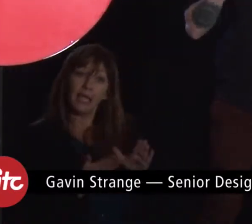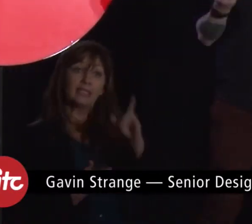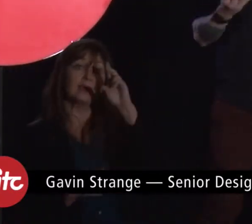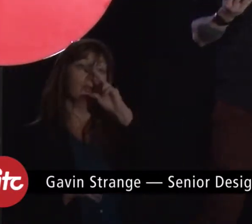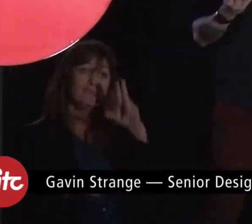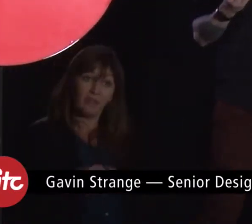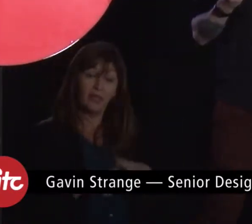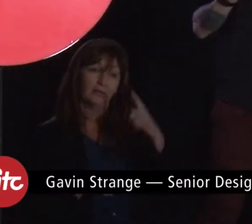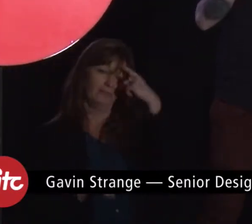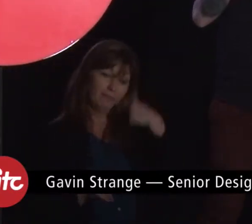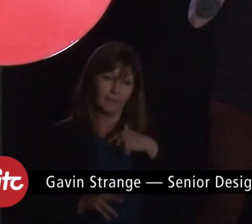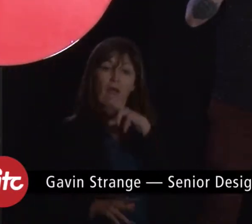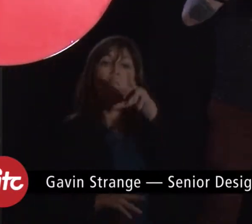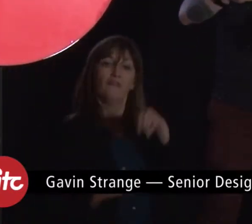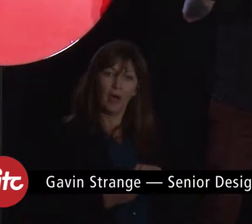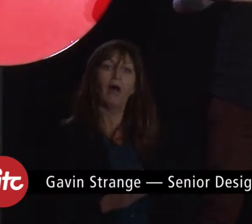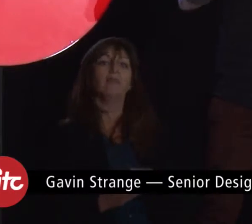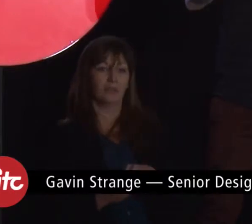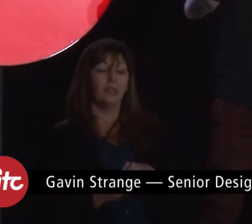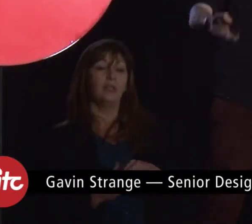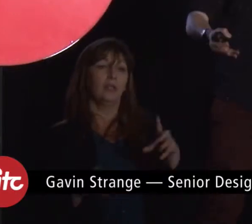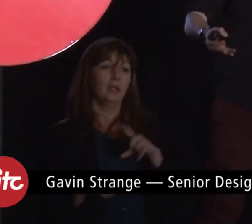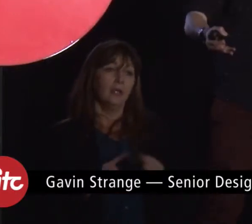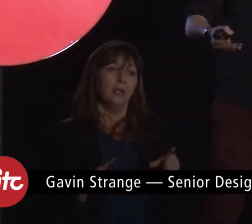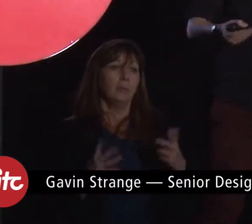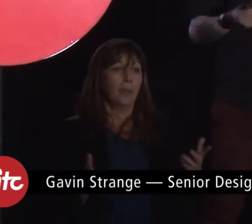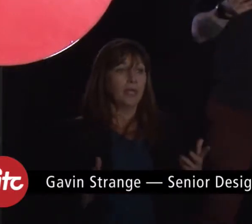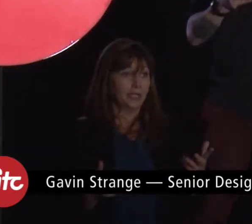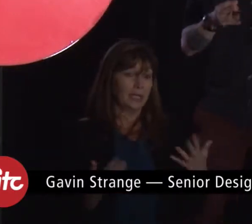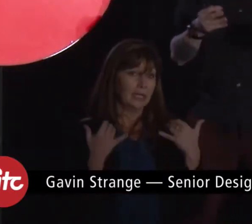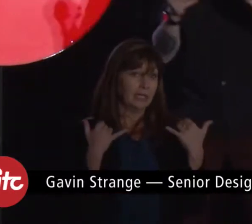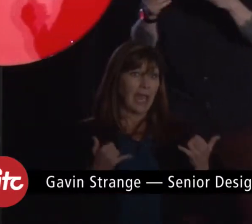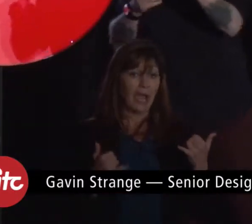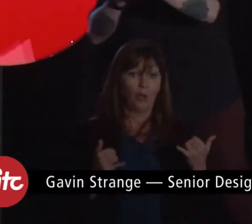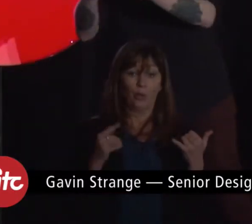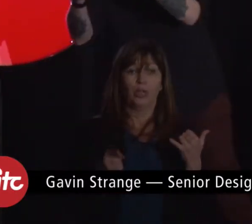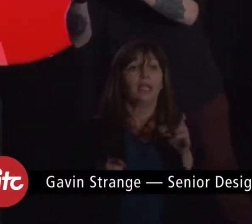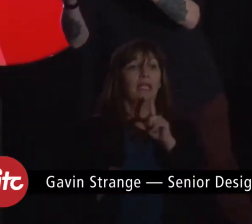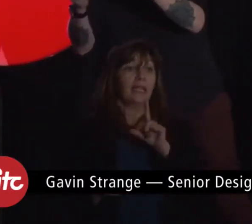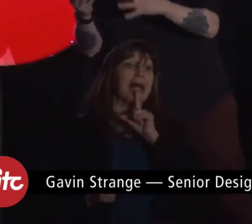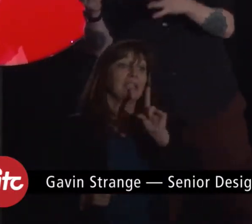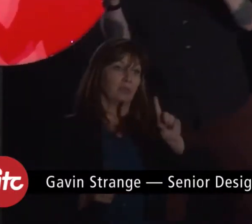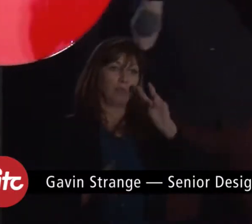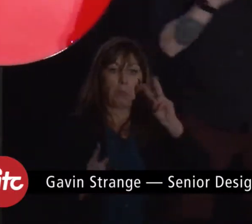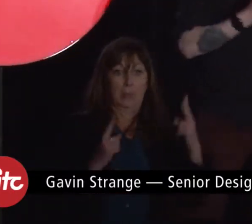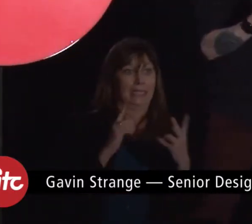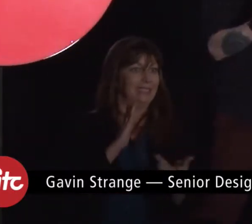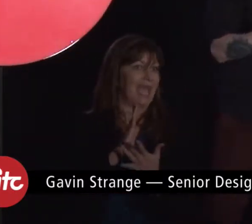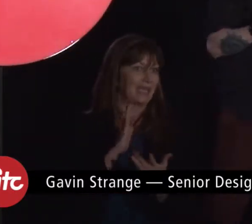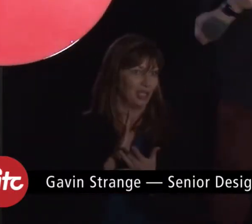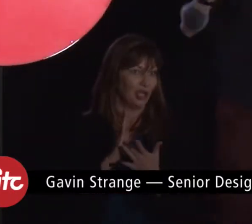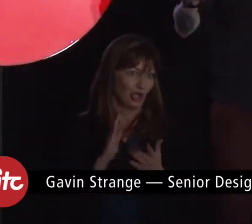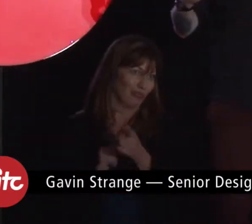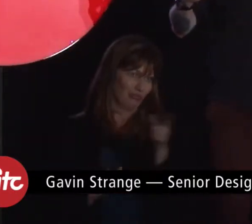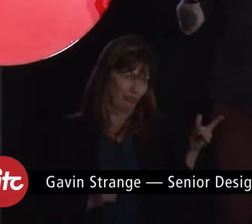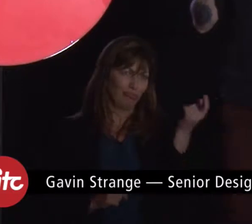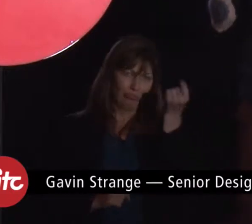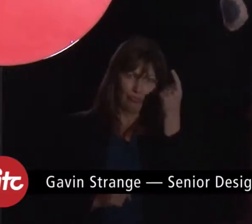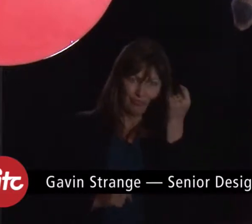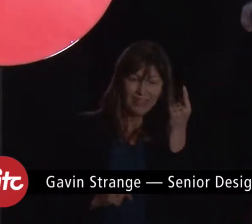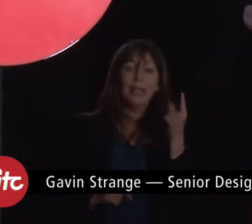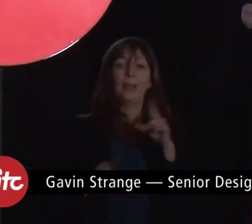feel out of my depth. It was nice to, but they're only a question or two away. You know, that's merely the technical element. You can grasp that